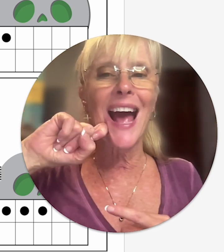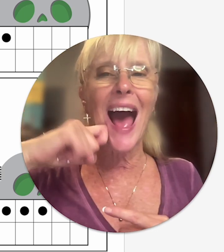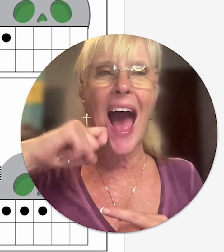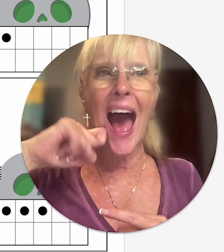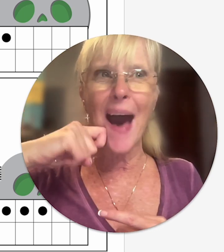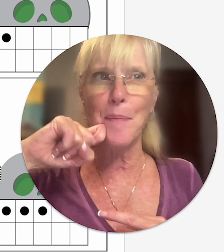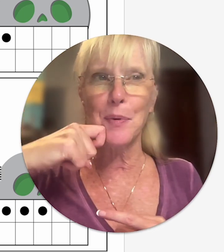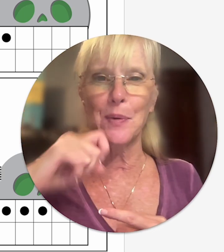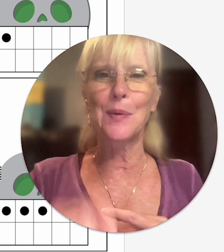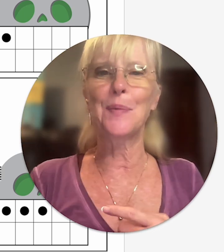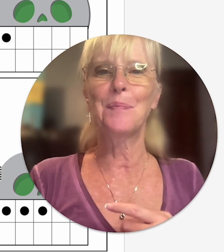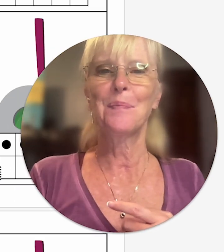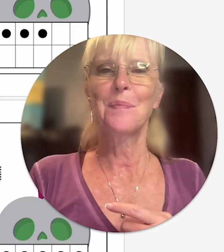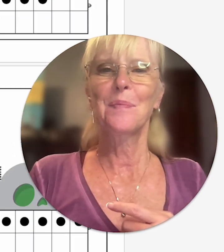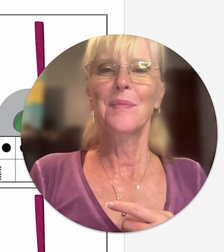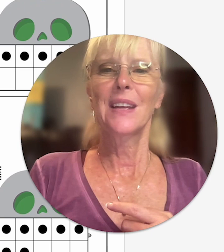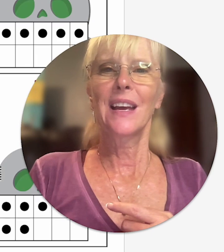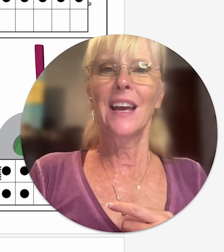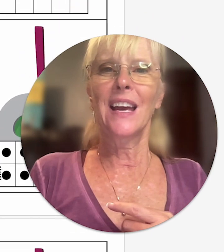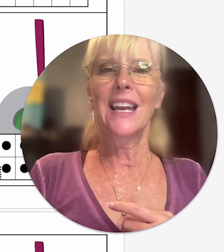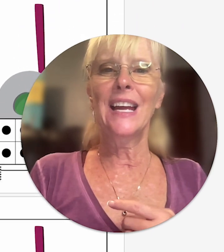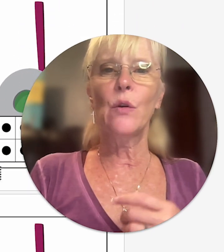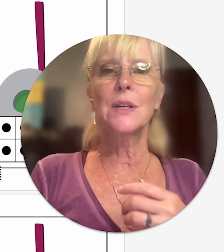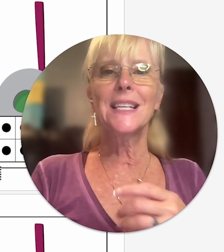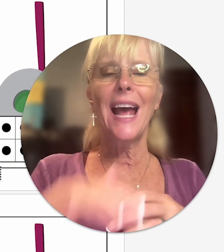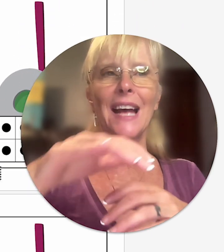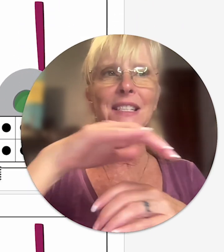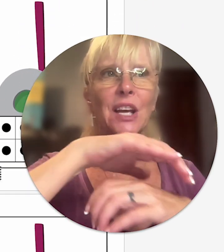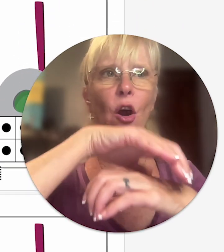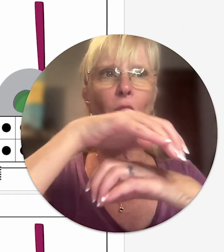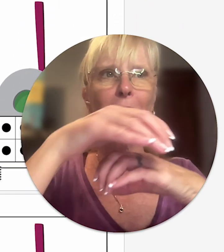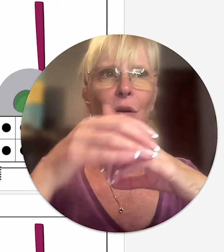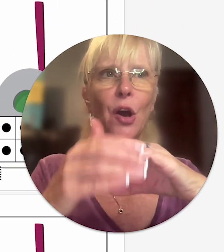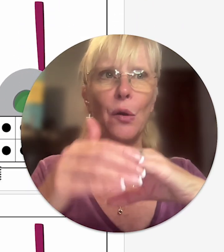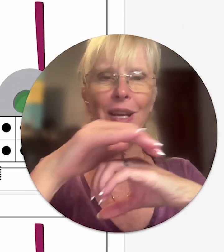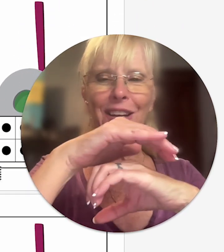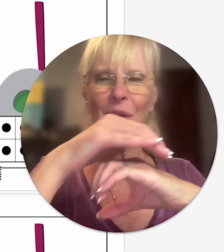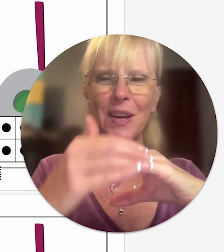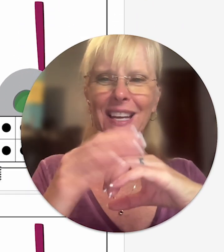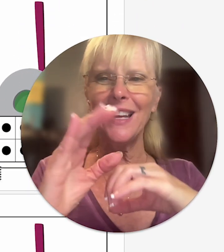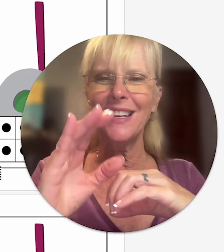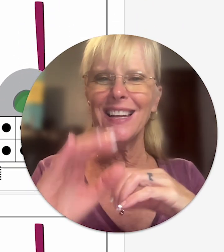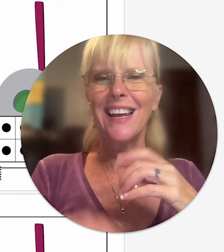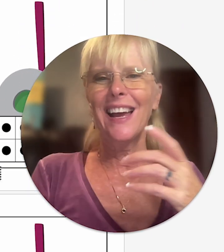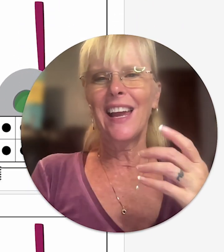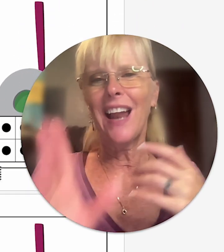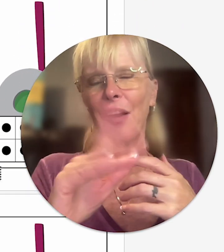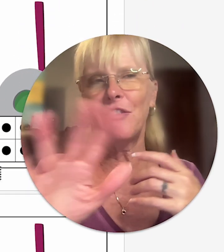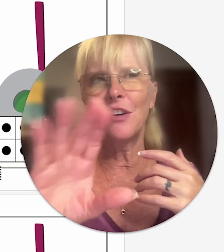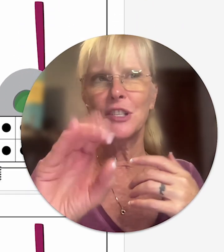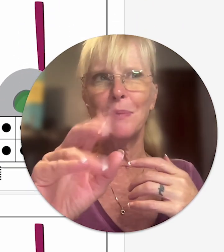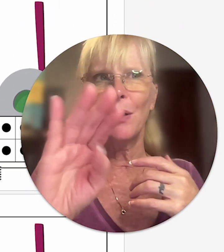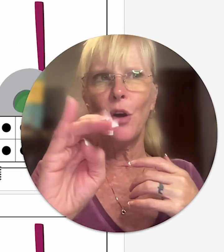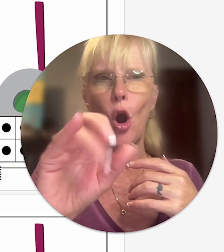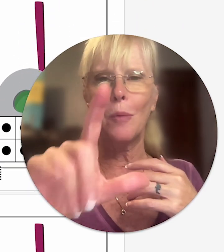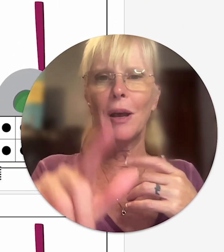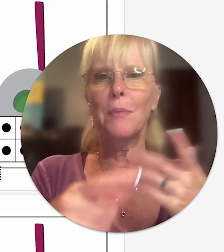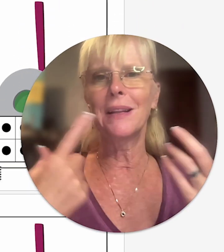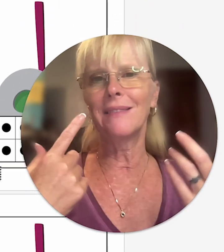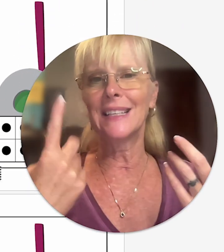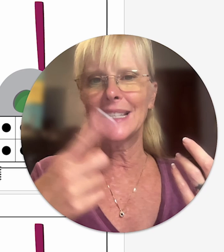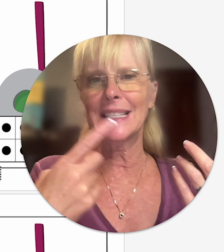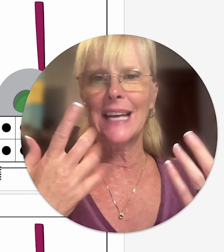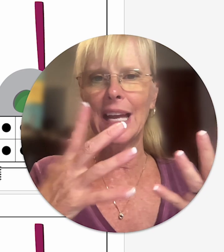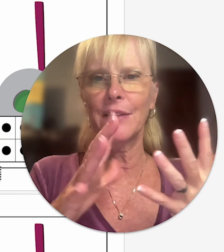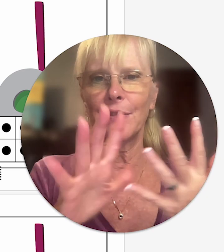for apple. And of course it has the caramel coating on it. And I finger spelled caramel,